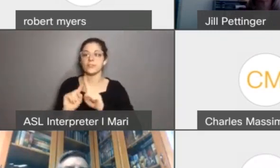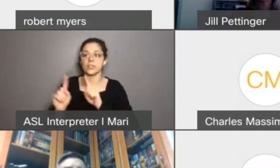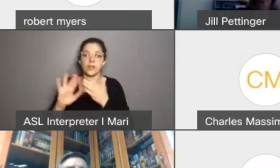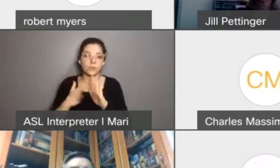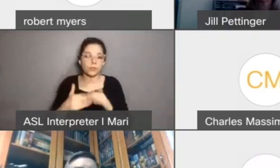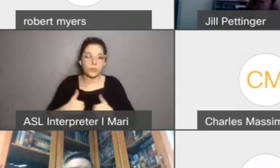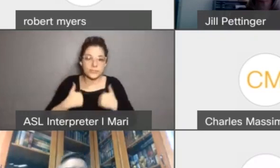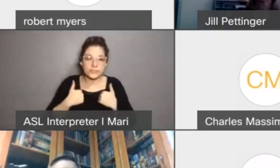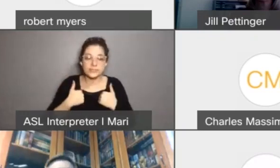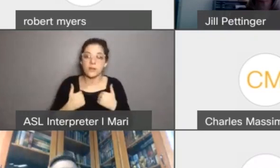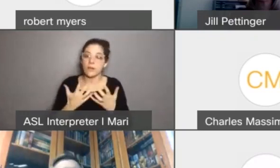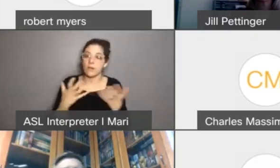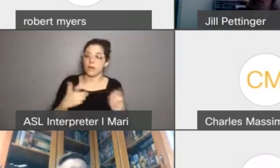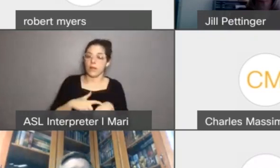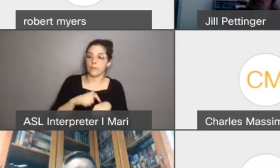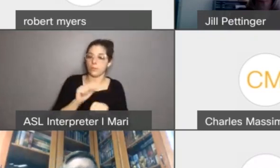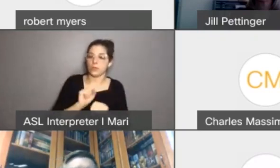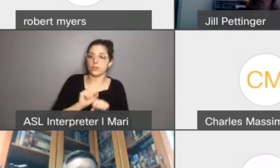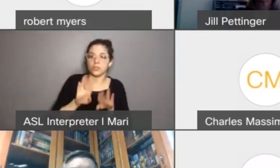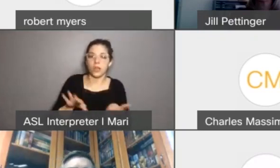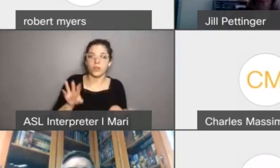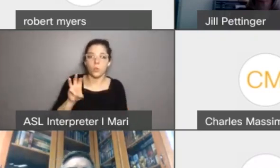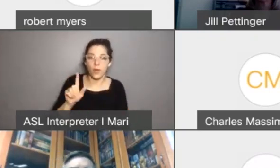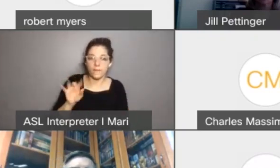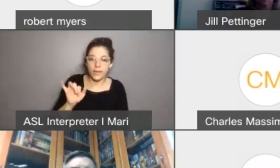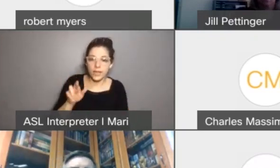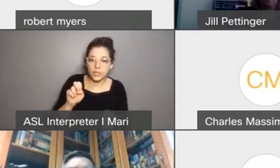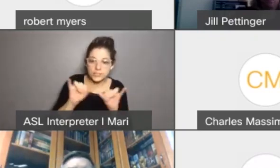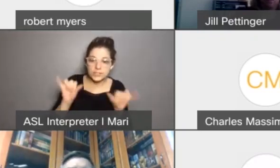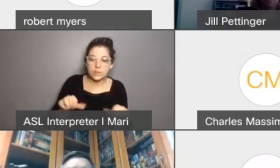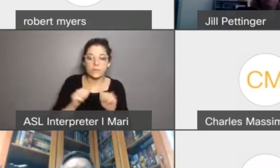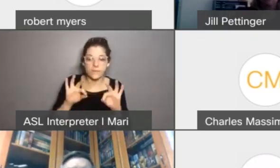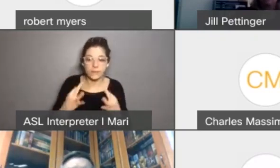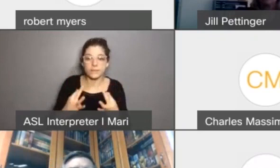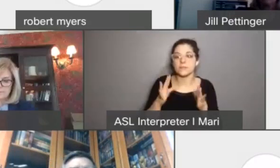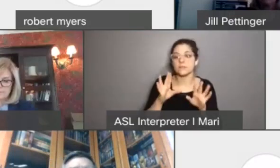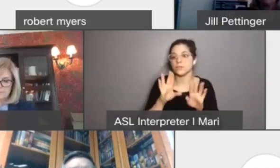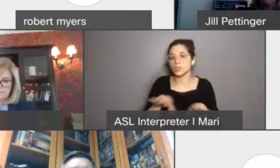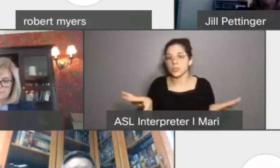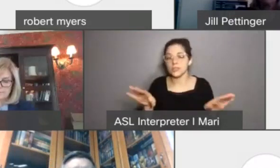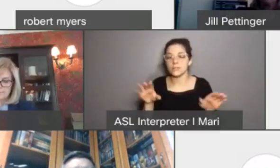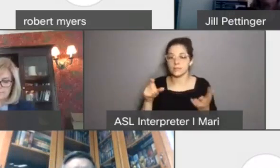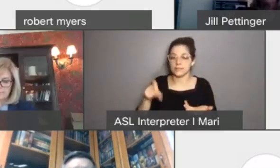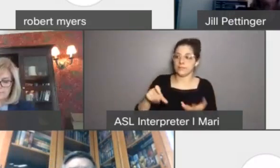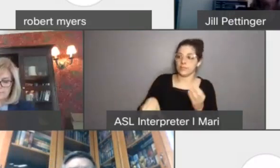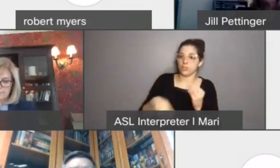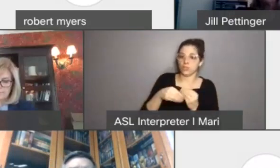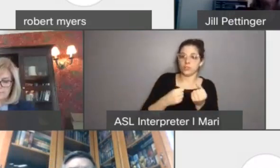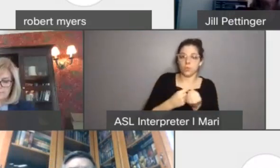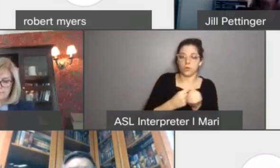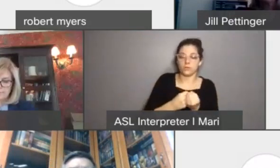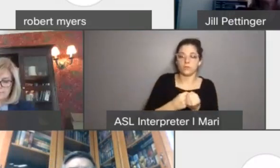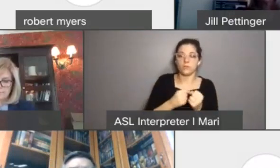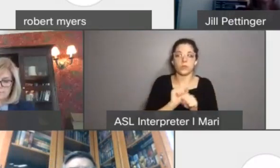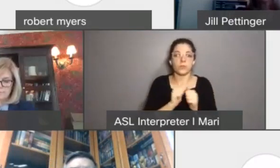residences. I spent a lot of time working in the child welfare system with families and children in need of additional support, and also working